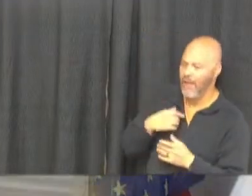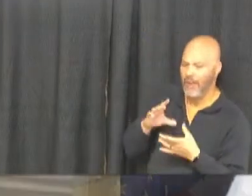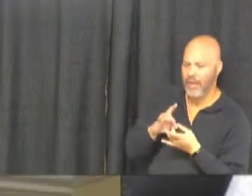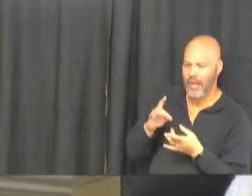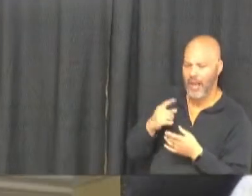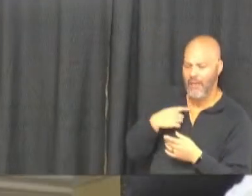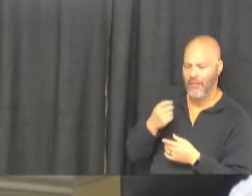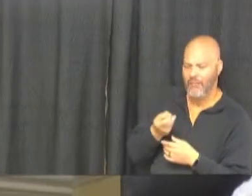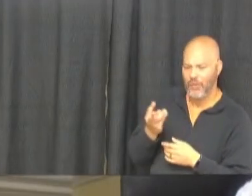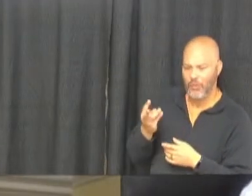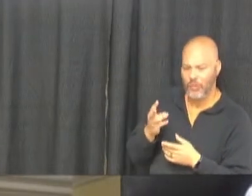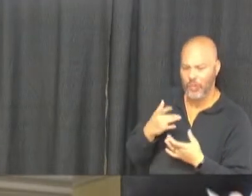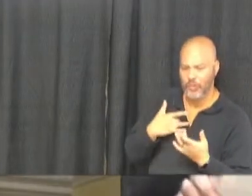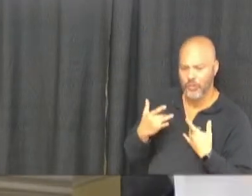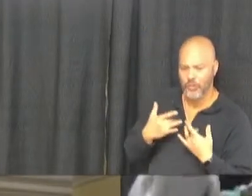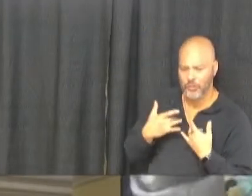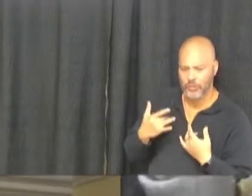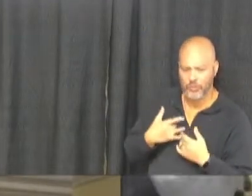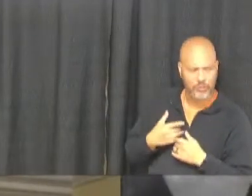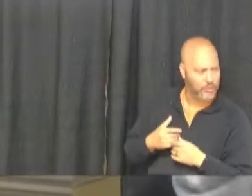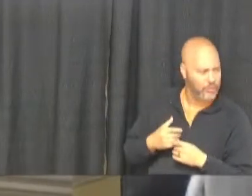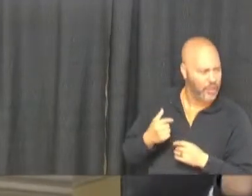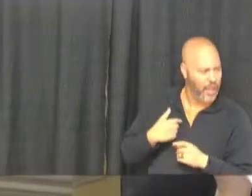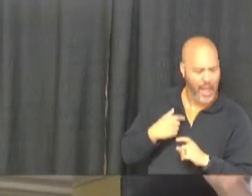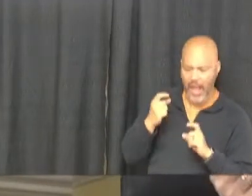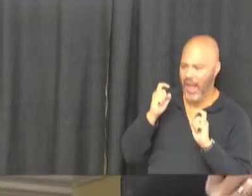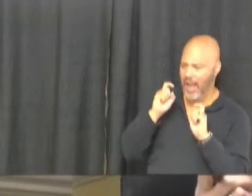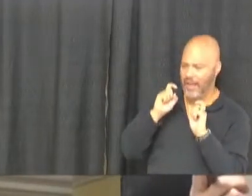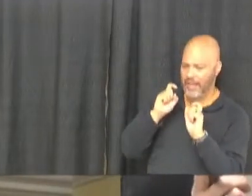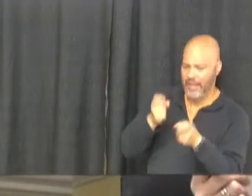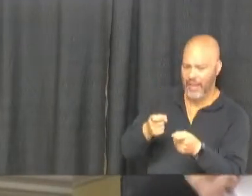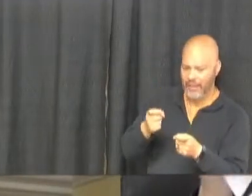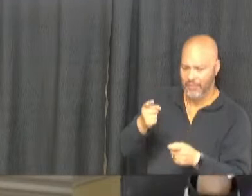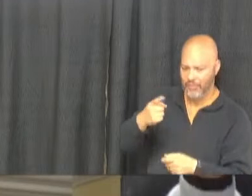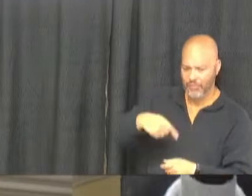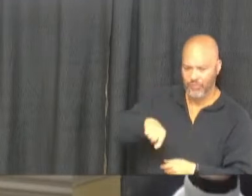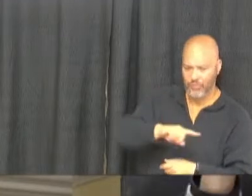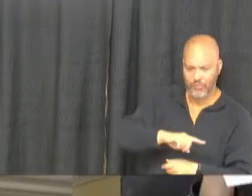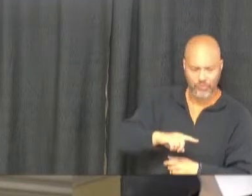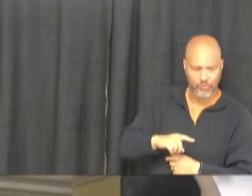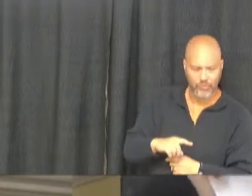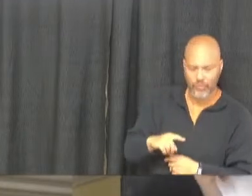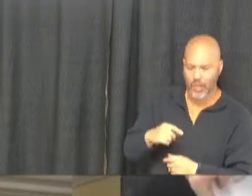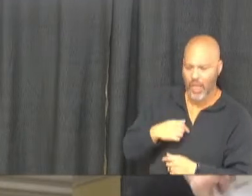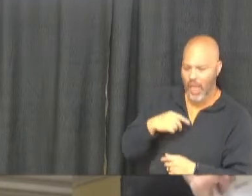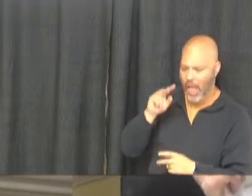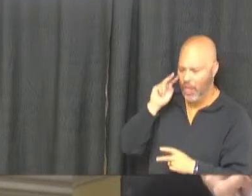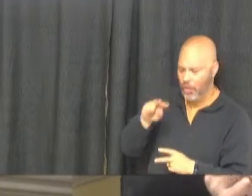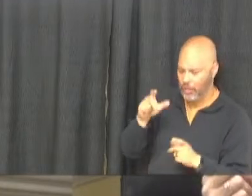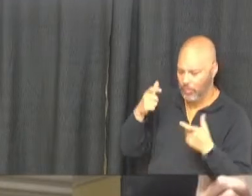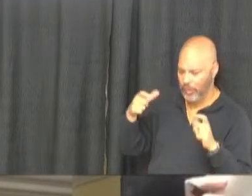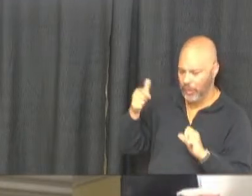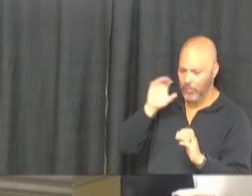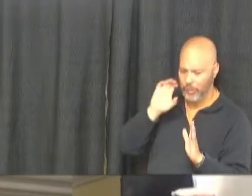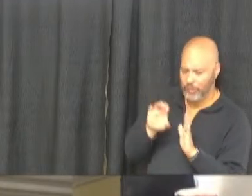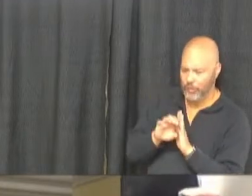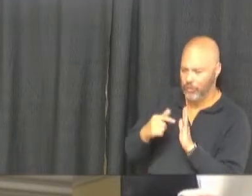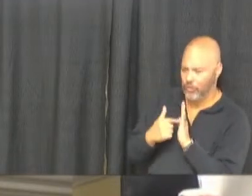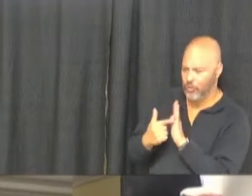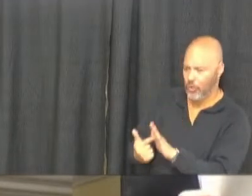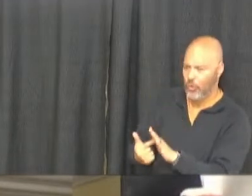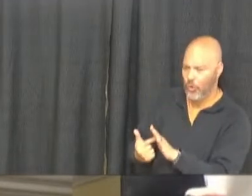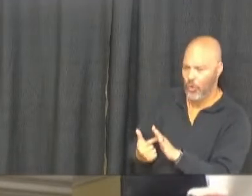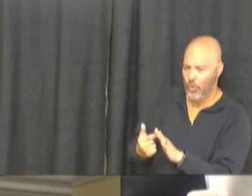concerns. If any, I laid these on everybody's tables, and there's one there for you. took the bigger picture and to show you